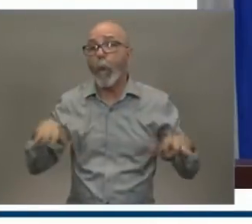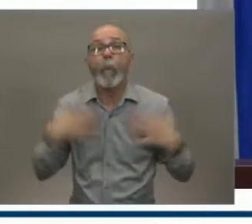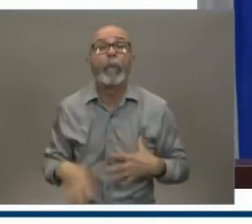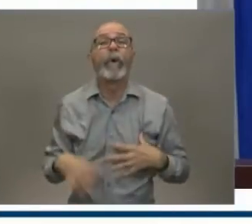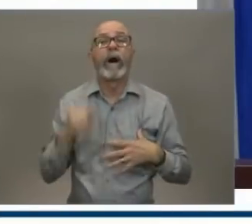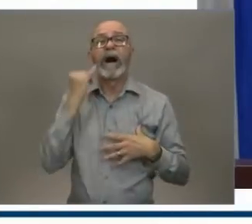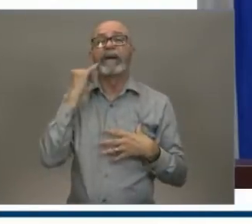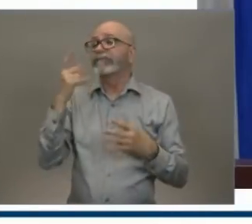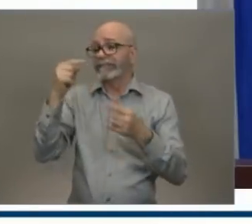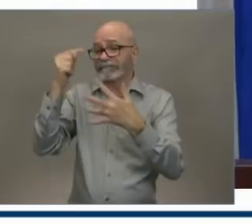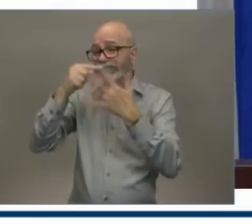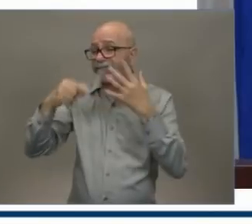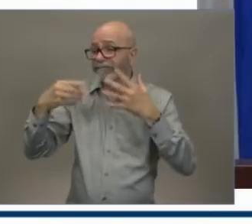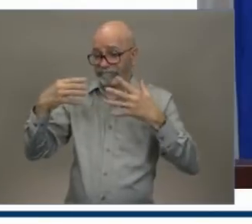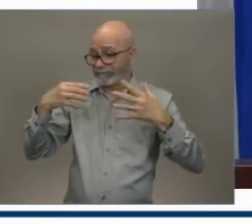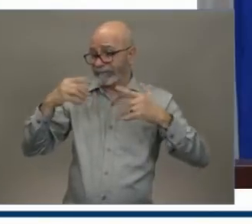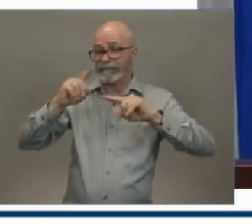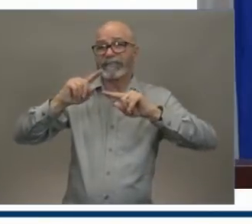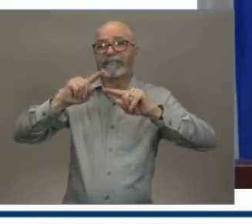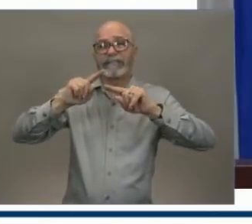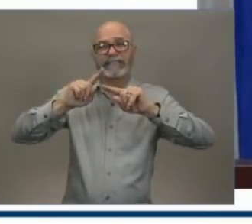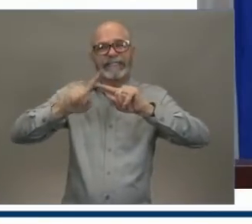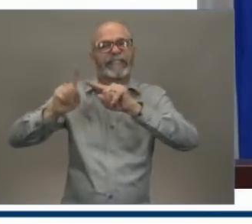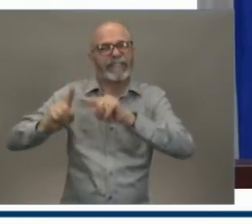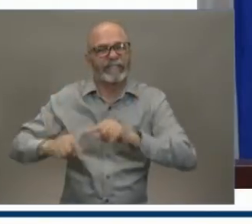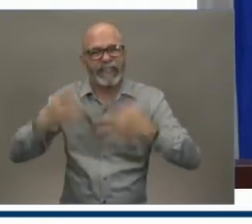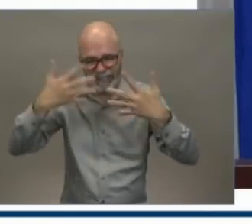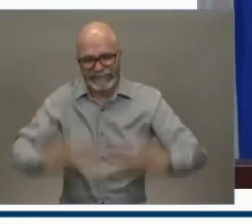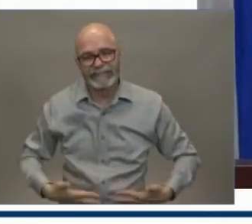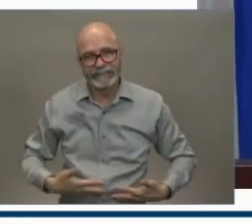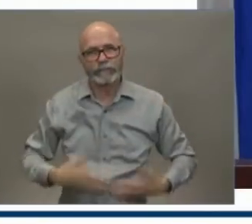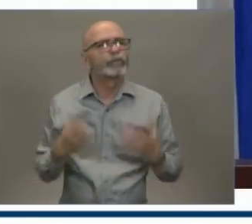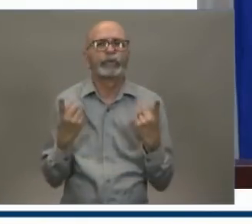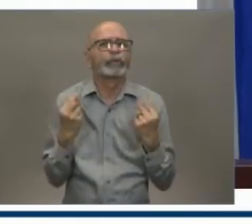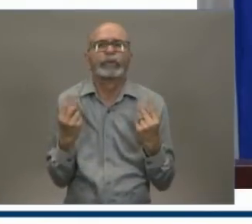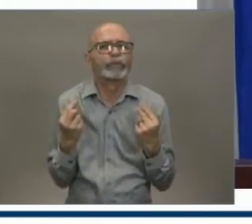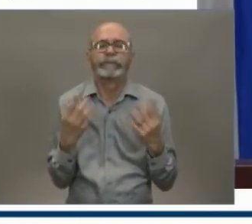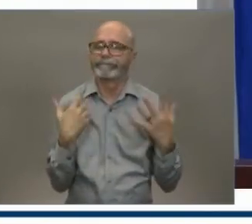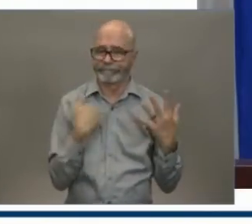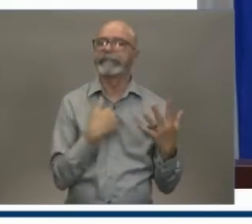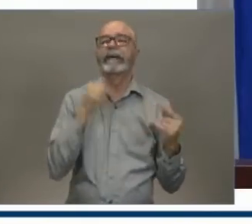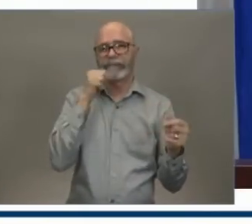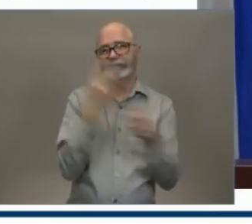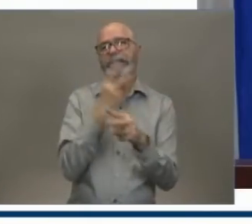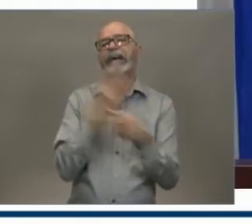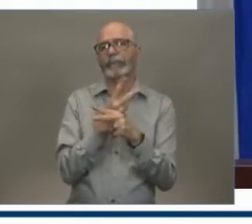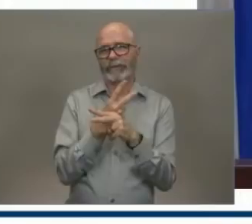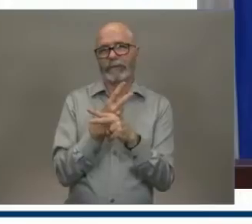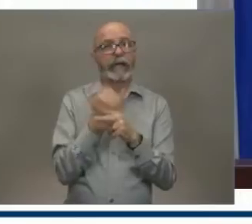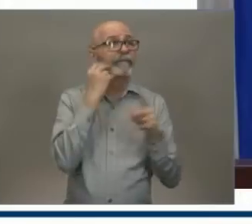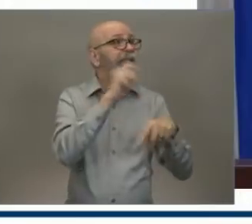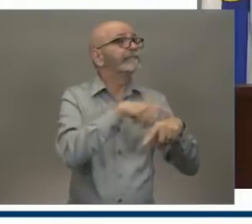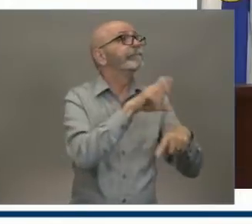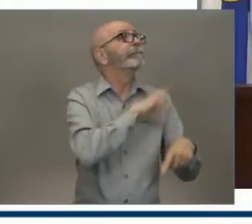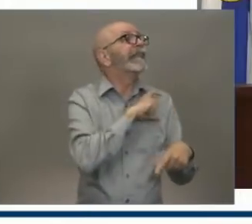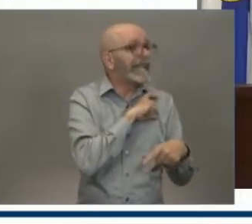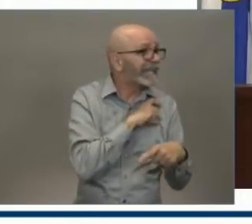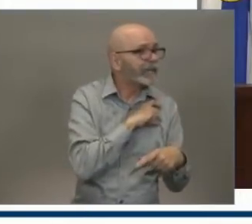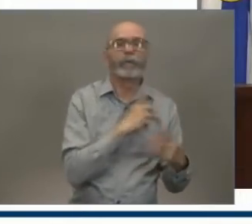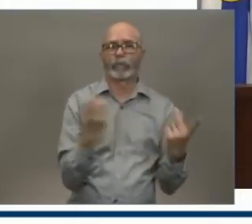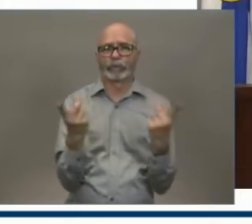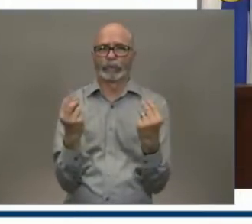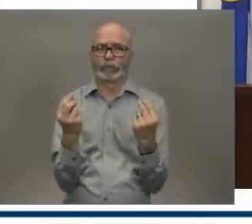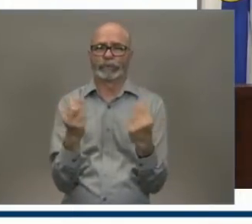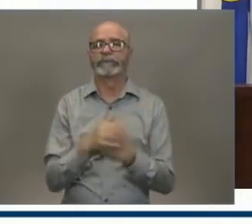that would be in our province, that our local municipal police forces would be using. Next, we'll go to Nabal Snad